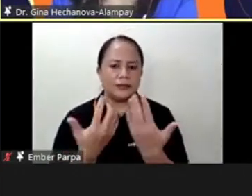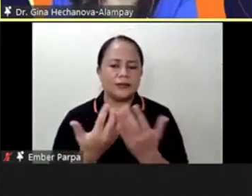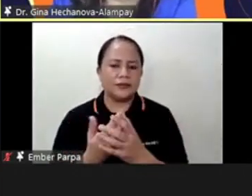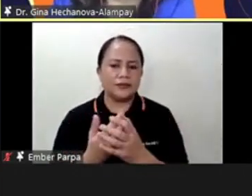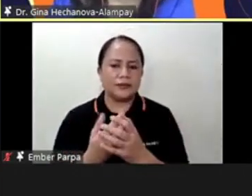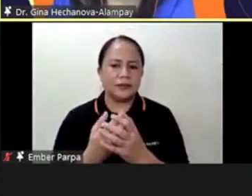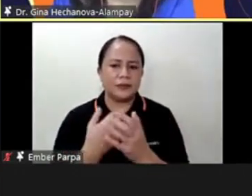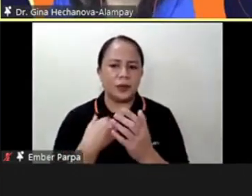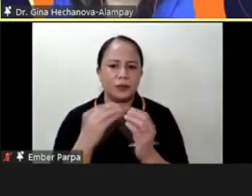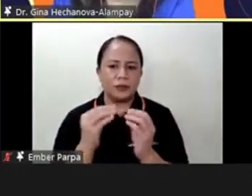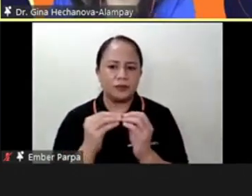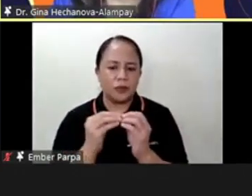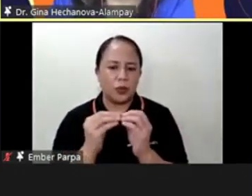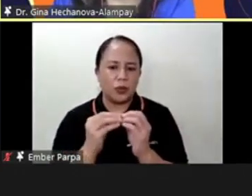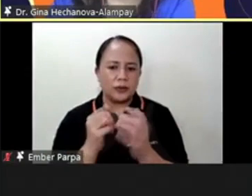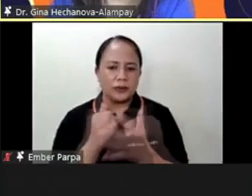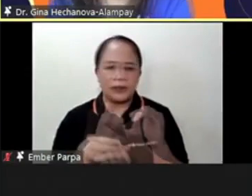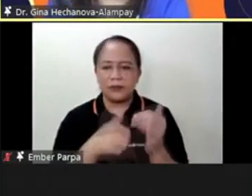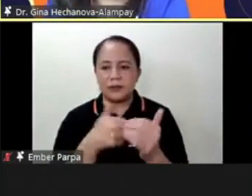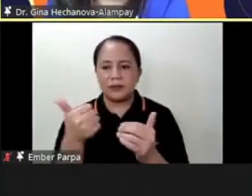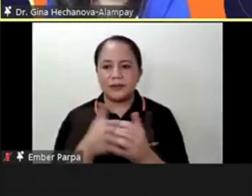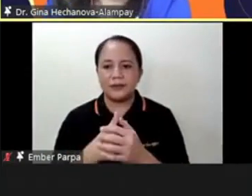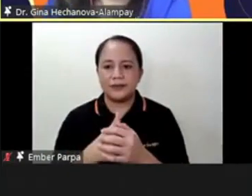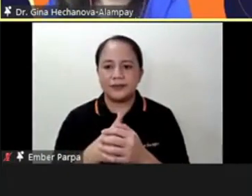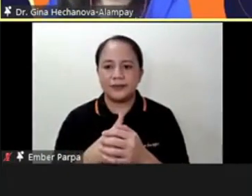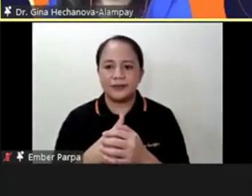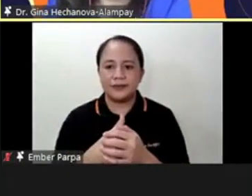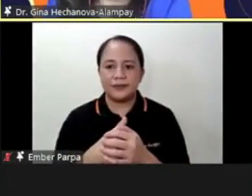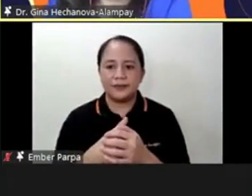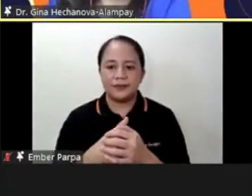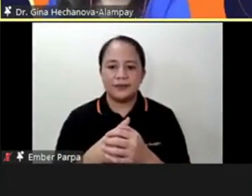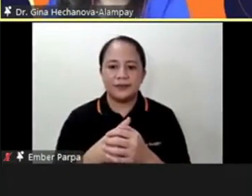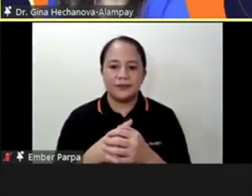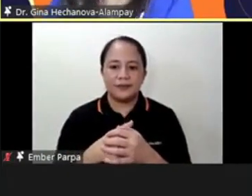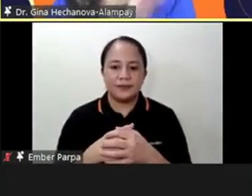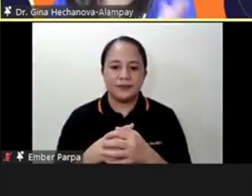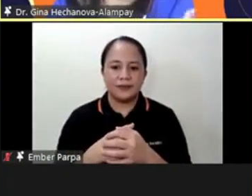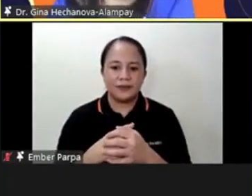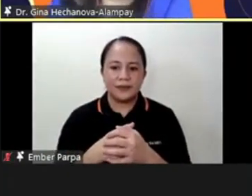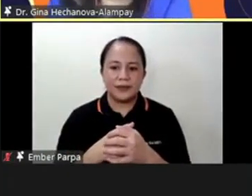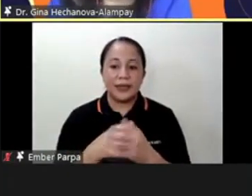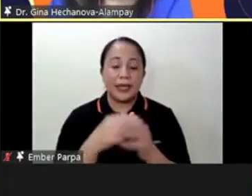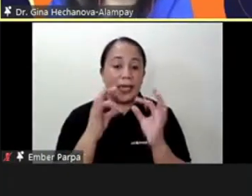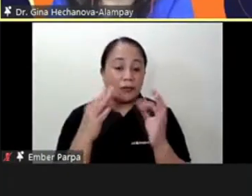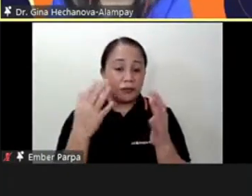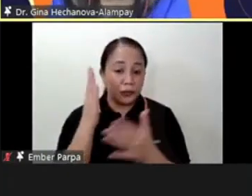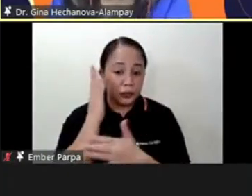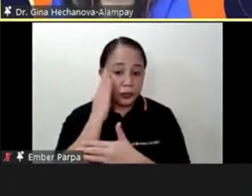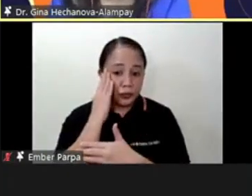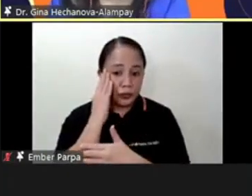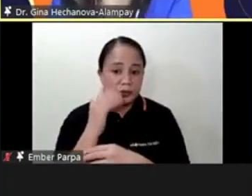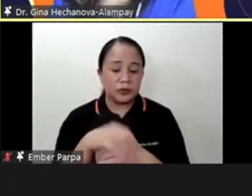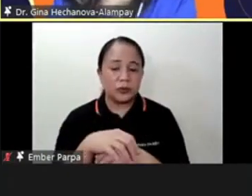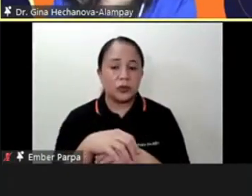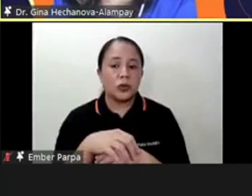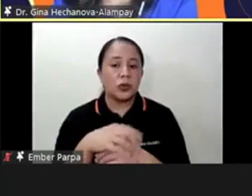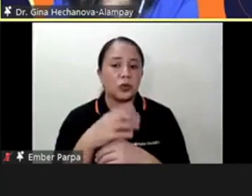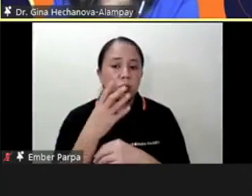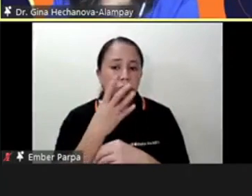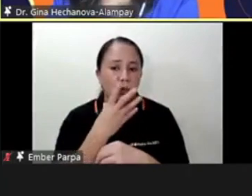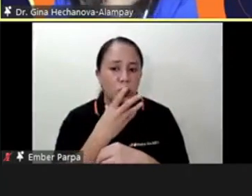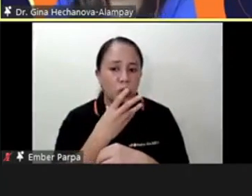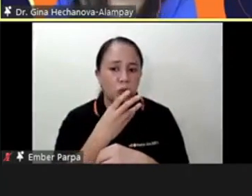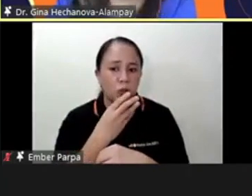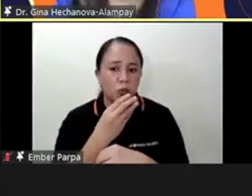might be more helpful than others. So if we know this, we know who are at risk, we know